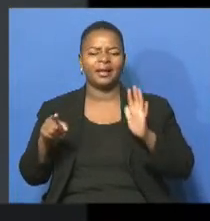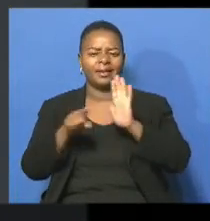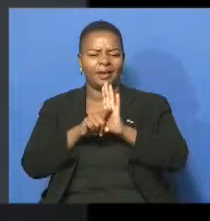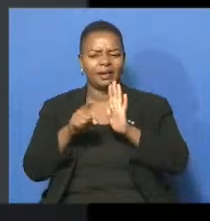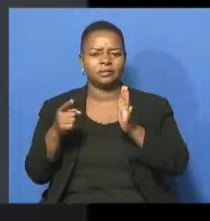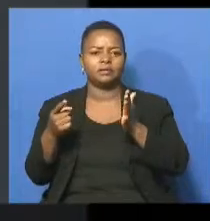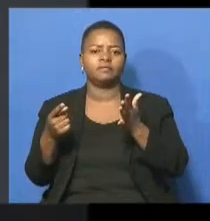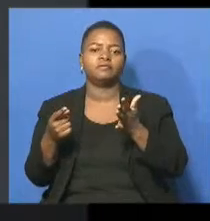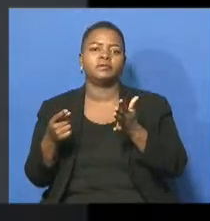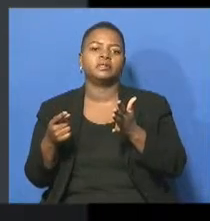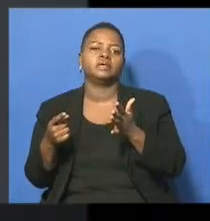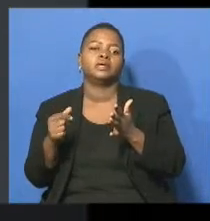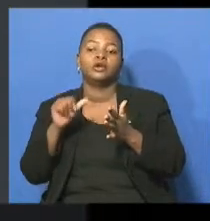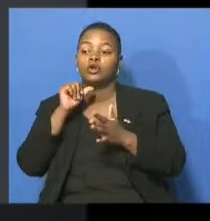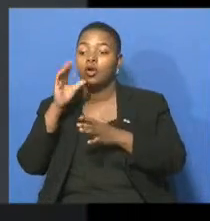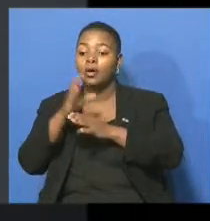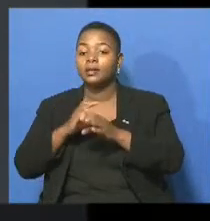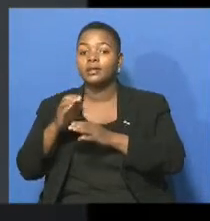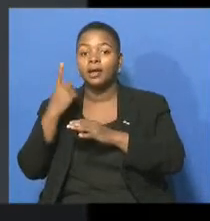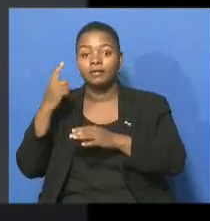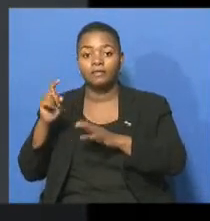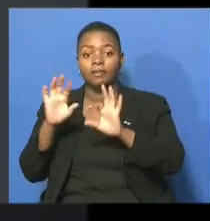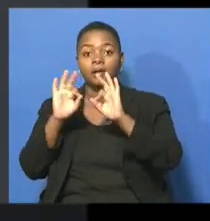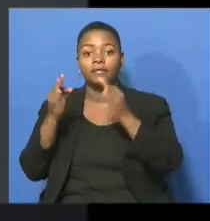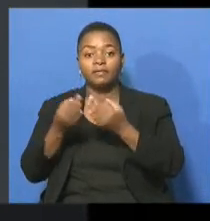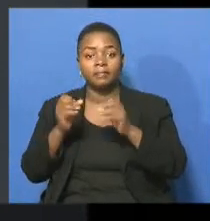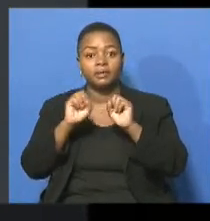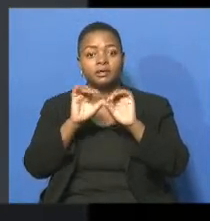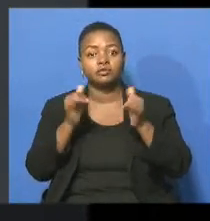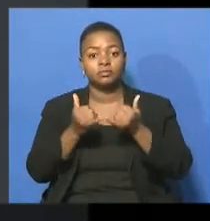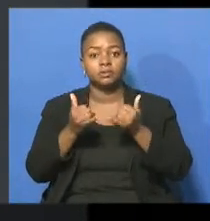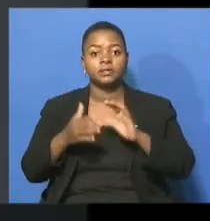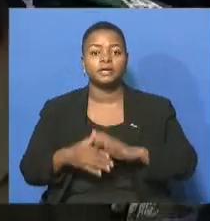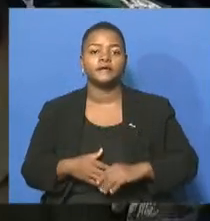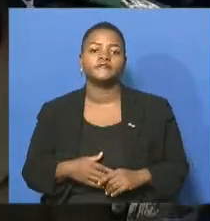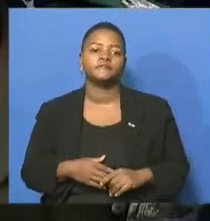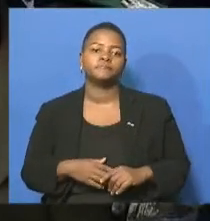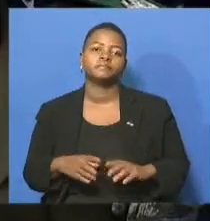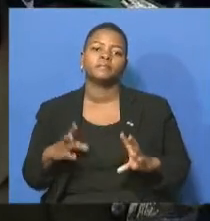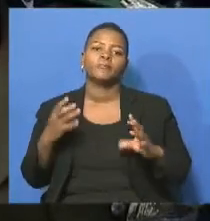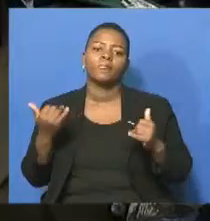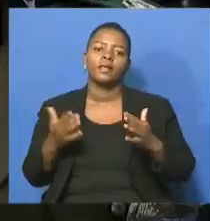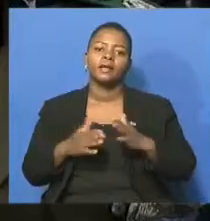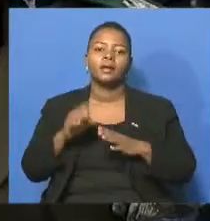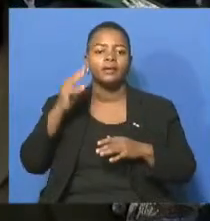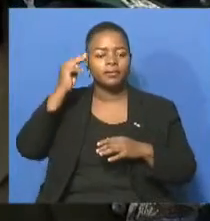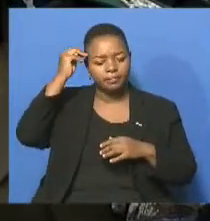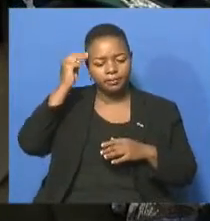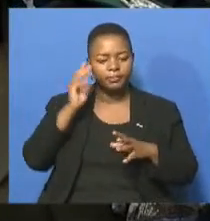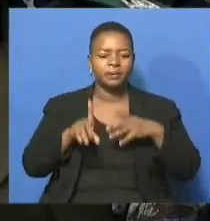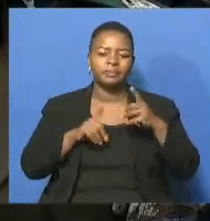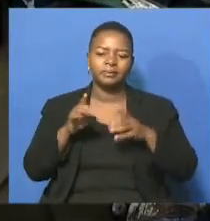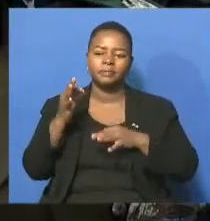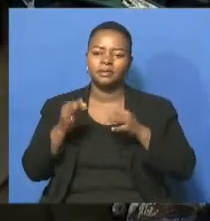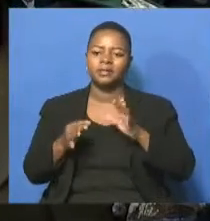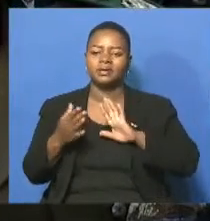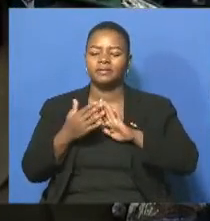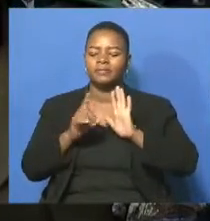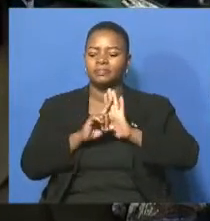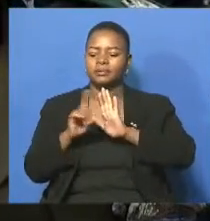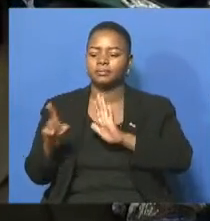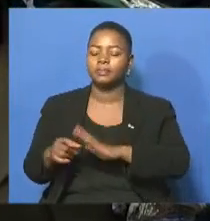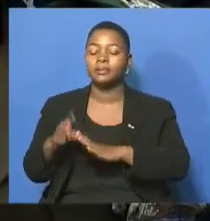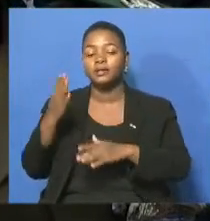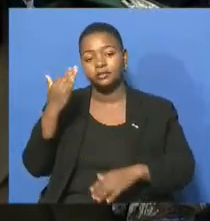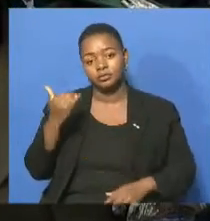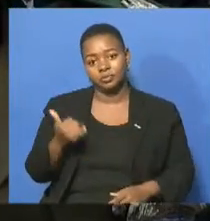in families, in society. And victimization of people with mental illness increases the